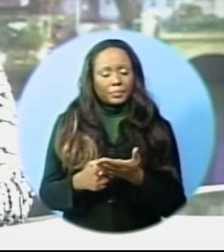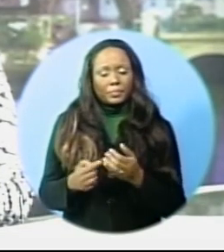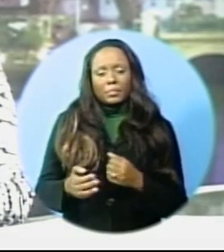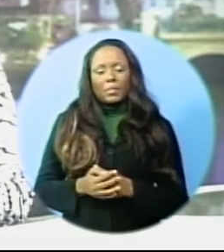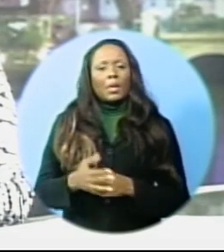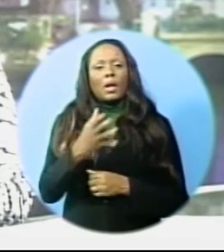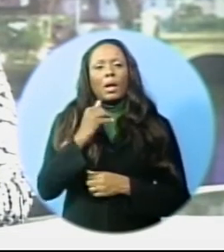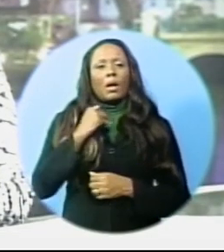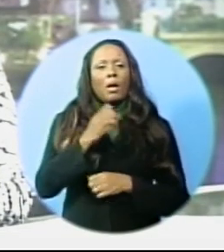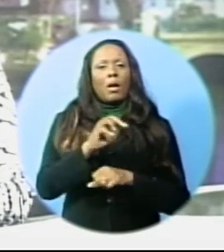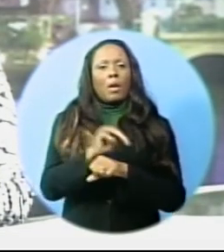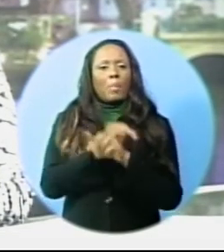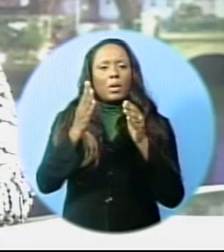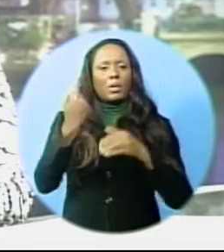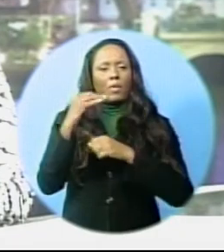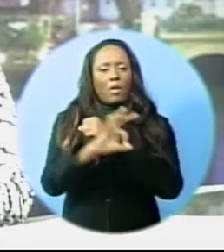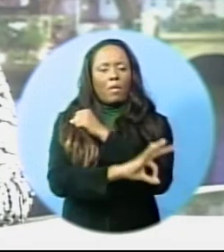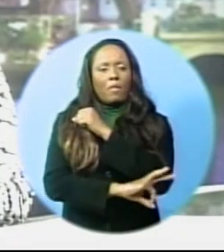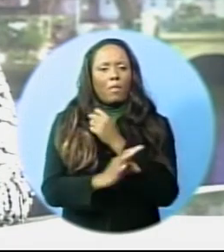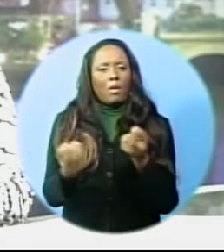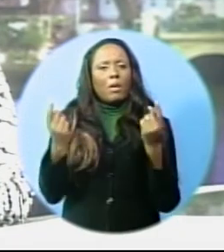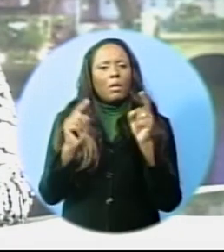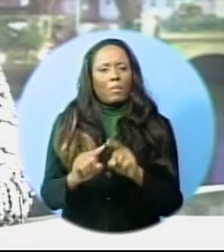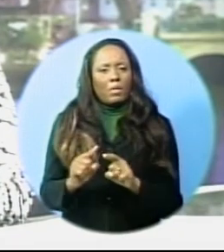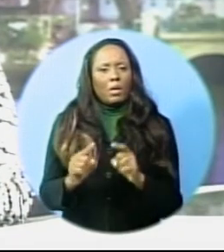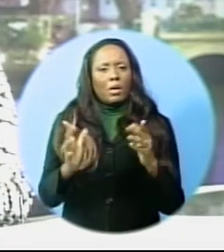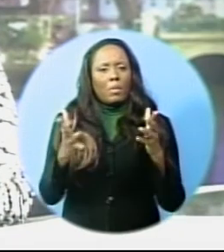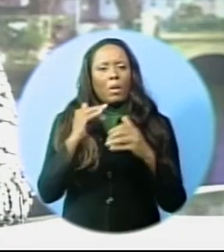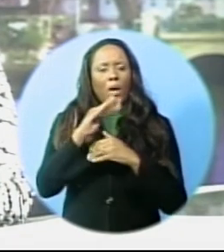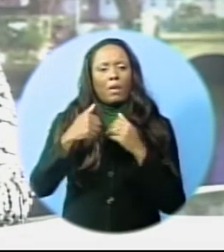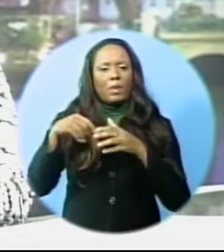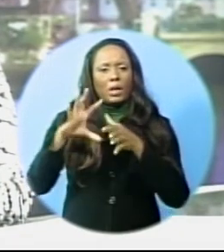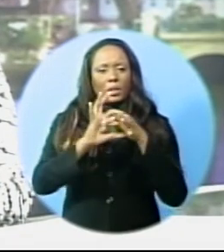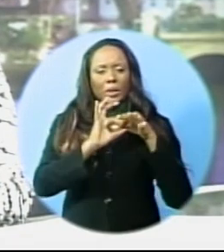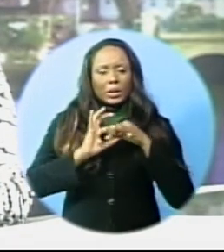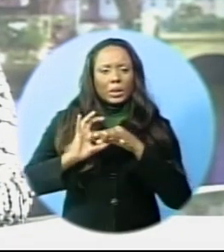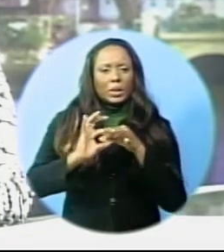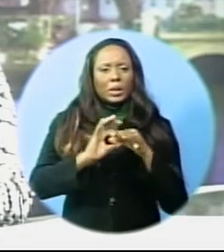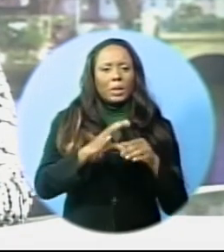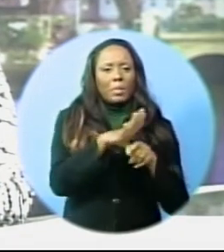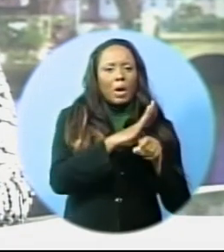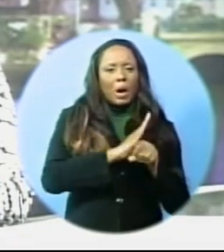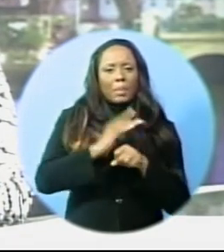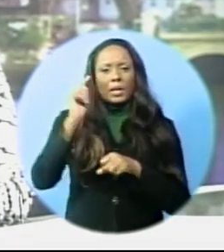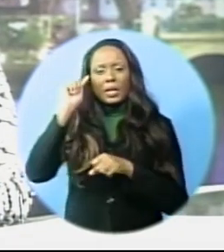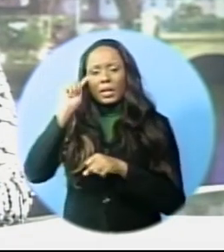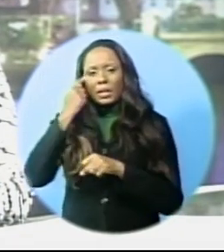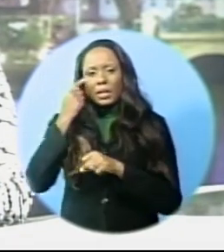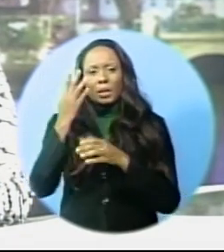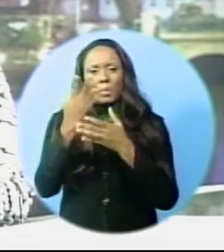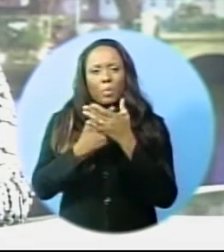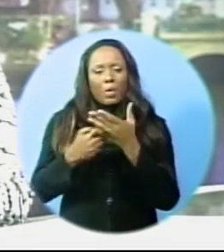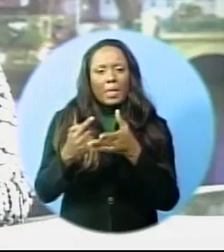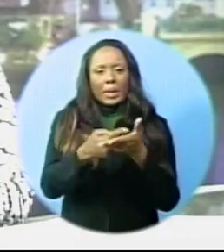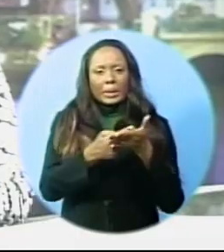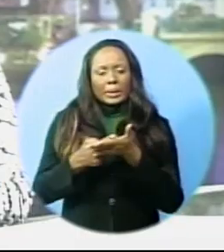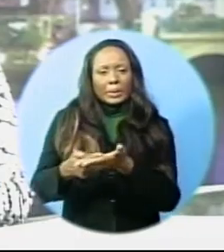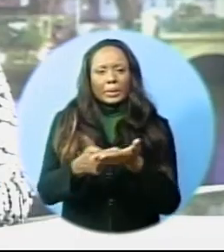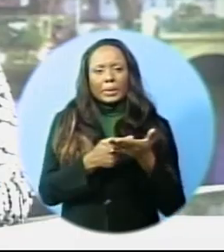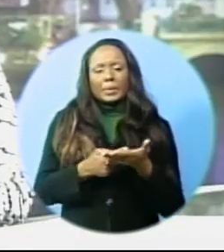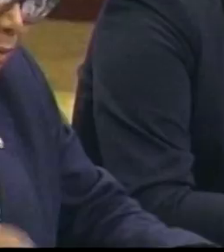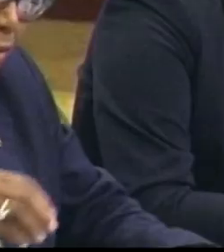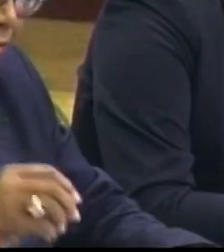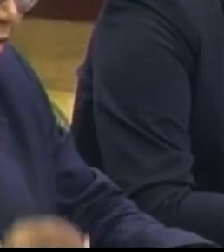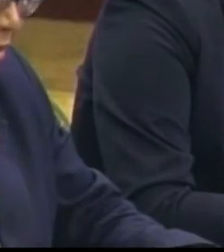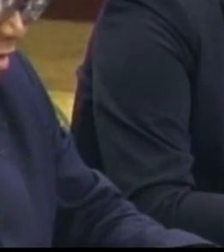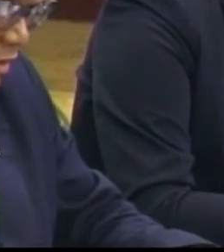follow suit. She delivered this message on behalf of the region, which was translated for the Chinese delegation in attendance.